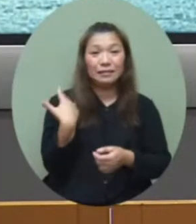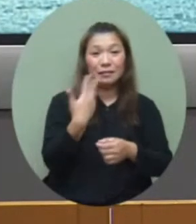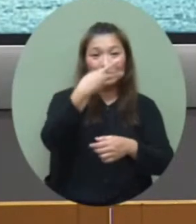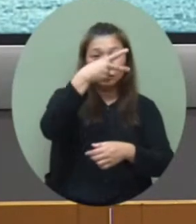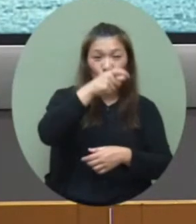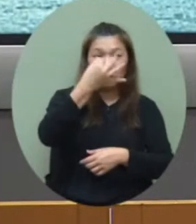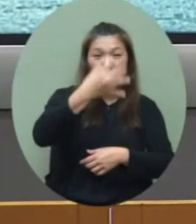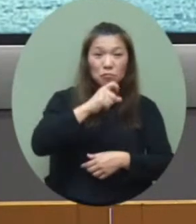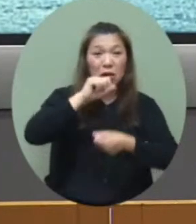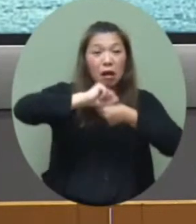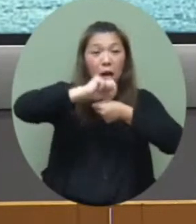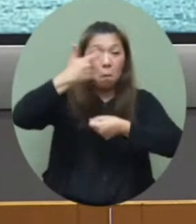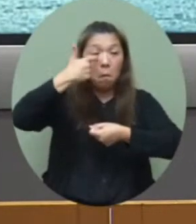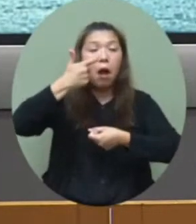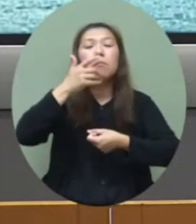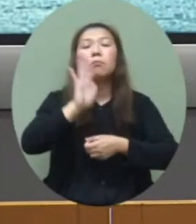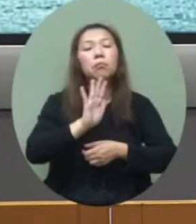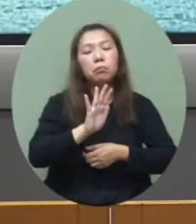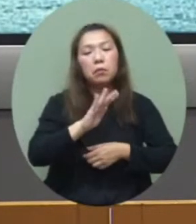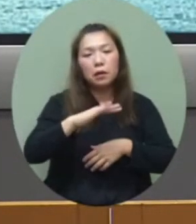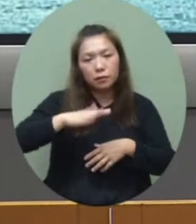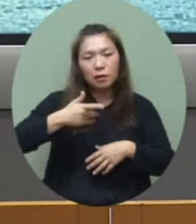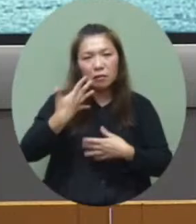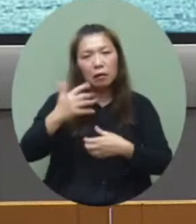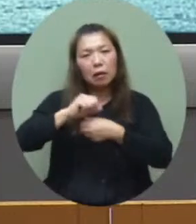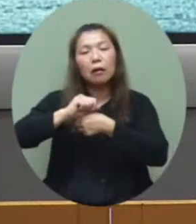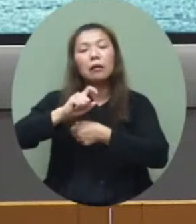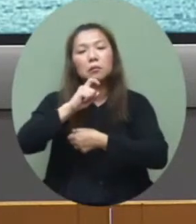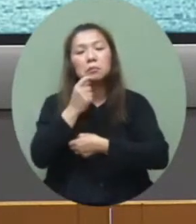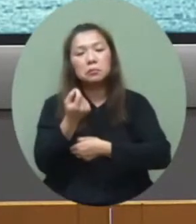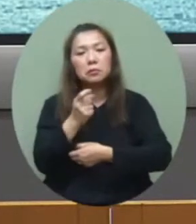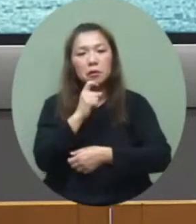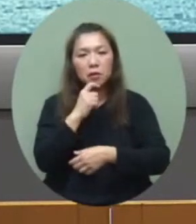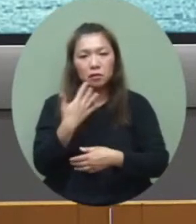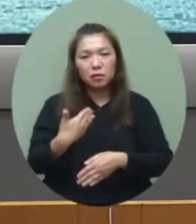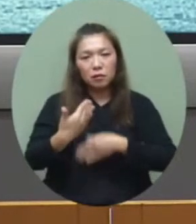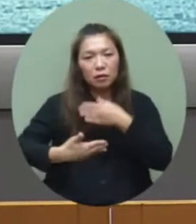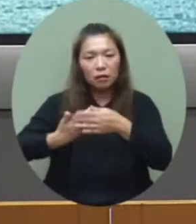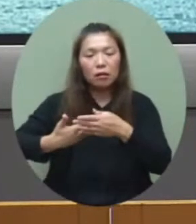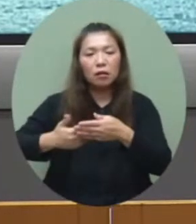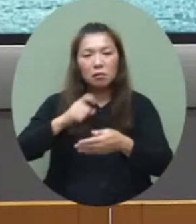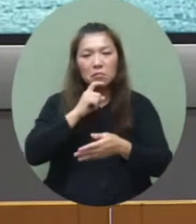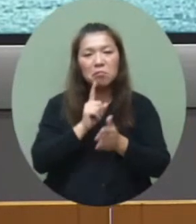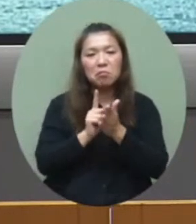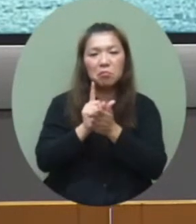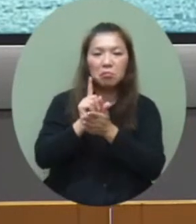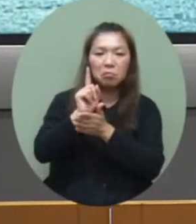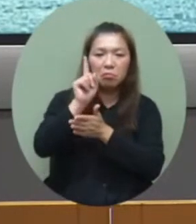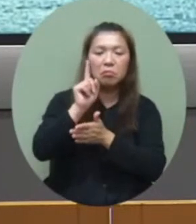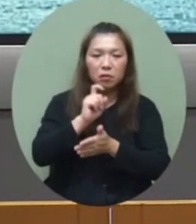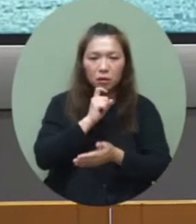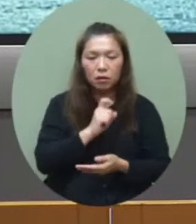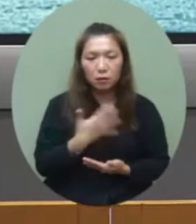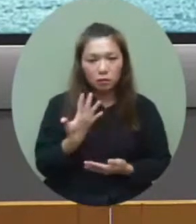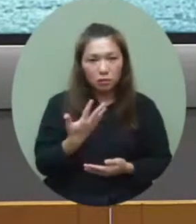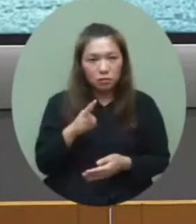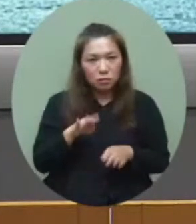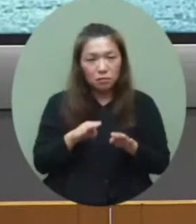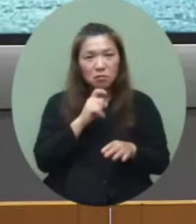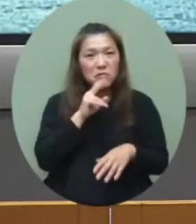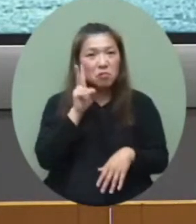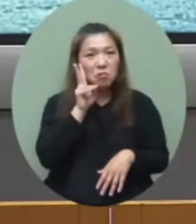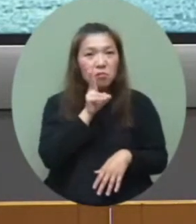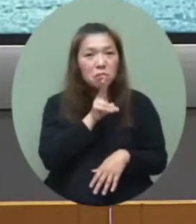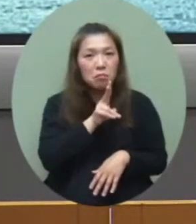but it's not like in February or in March, the figure doesn't rise that rapidly. We see